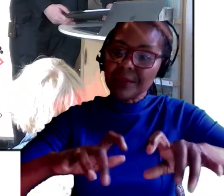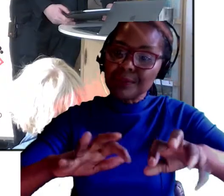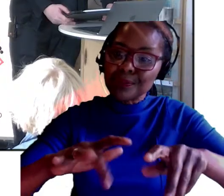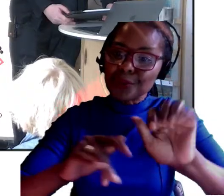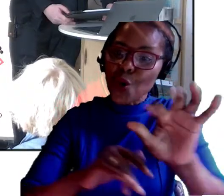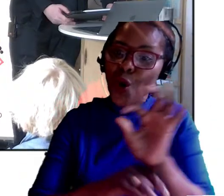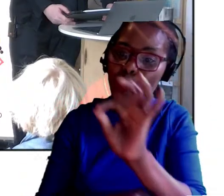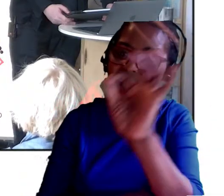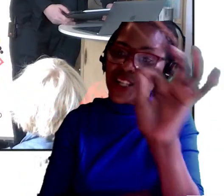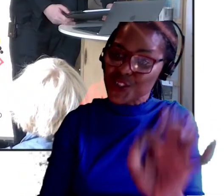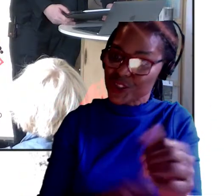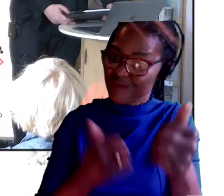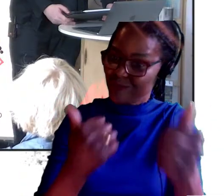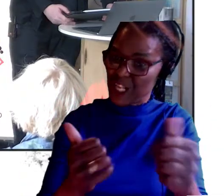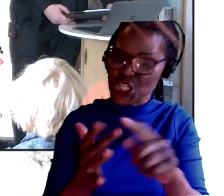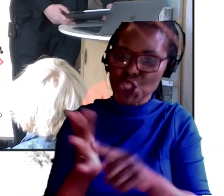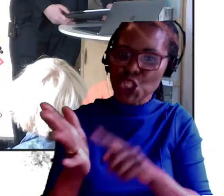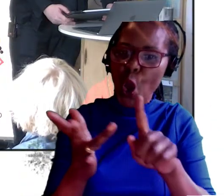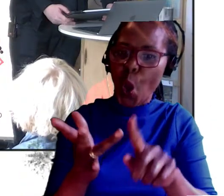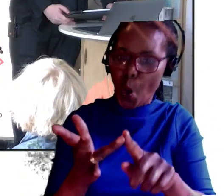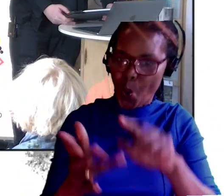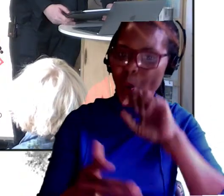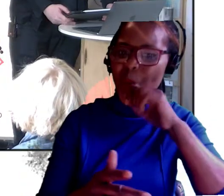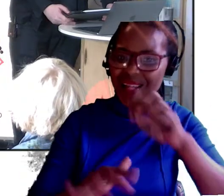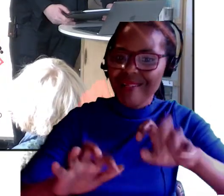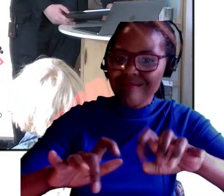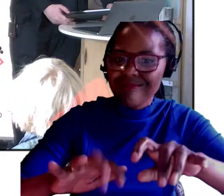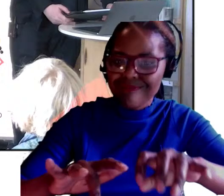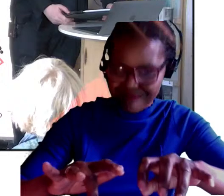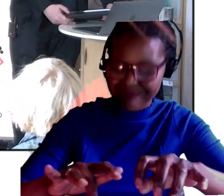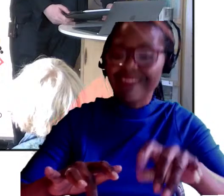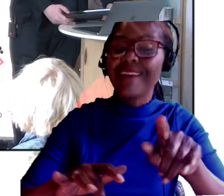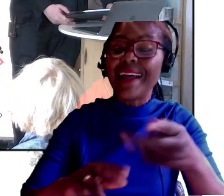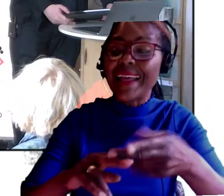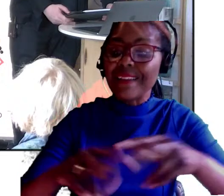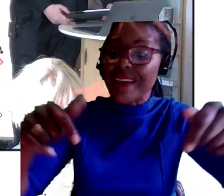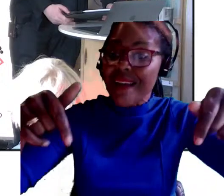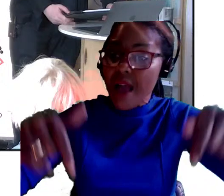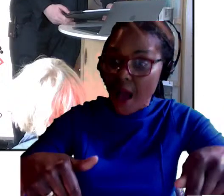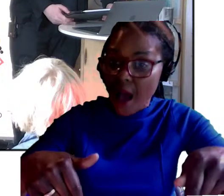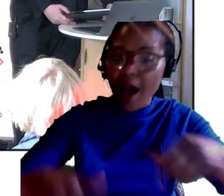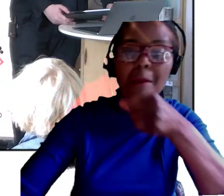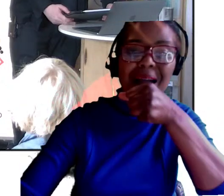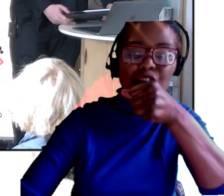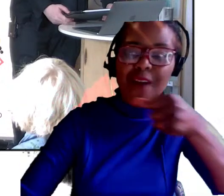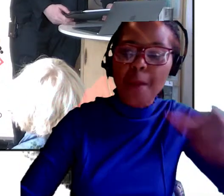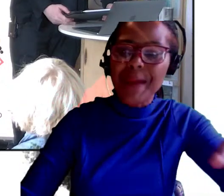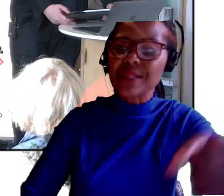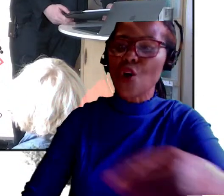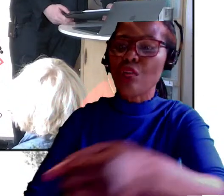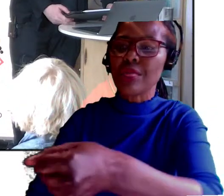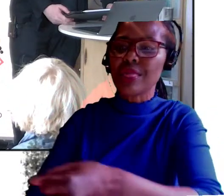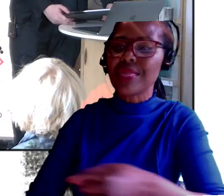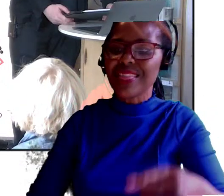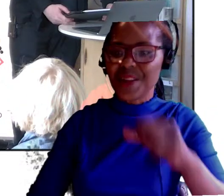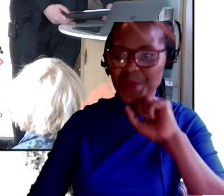building, please raise your hand and we'll send around a microphone so that the folks at home can hear what you're saying. You can get news on all of our future talks by heading